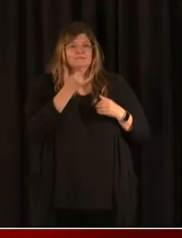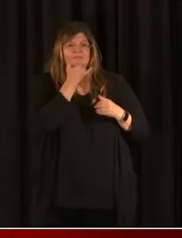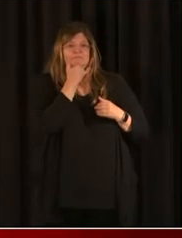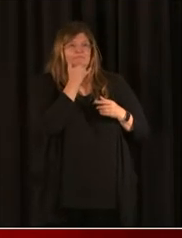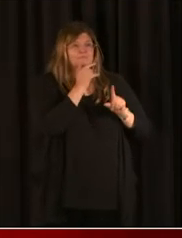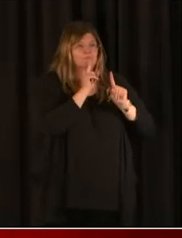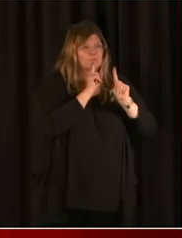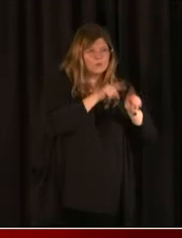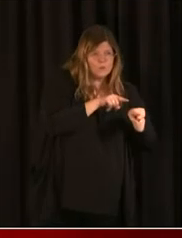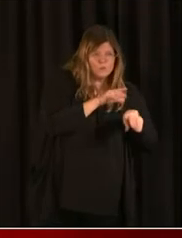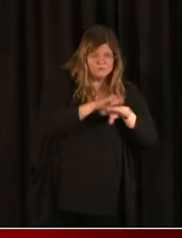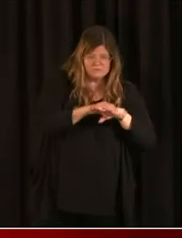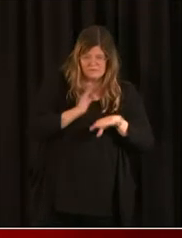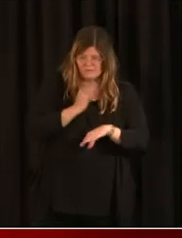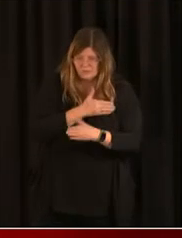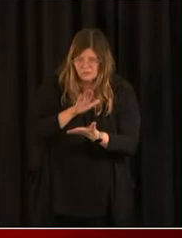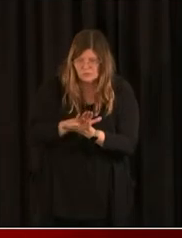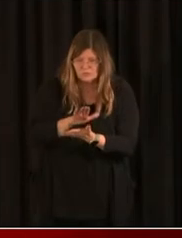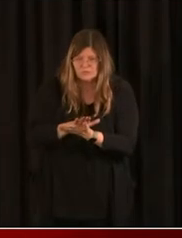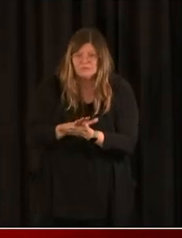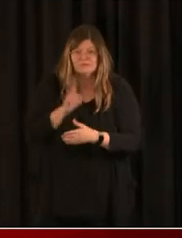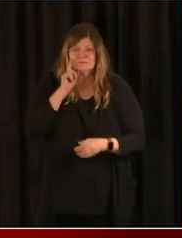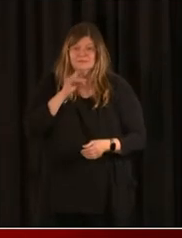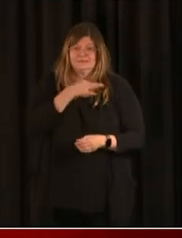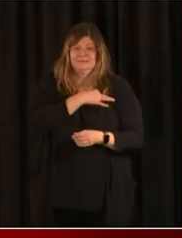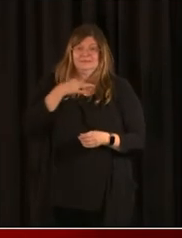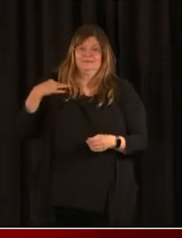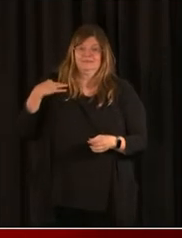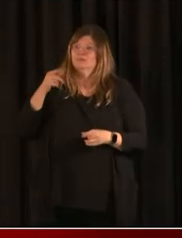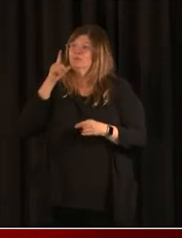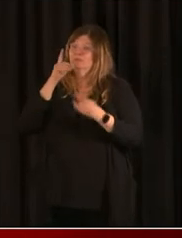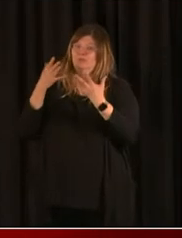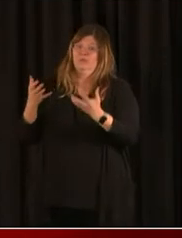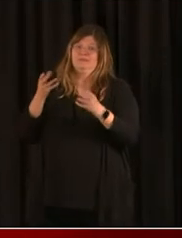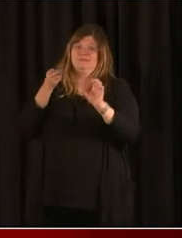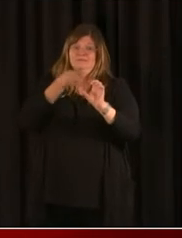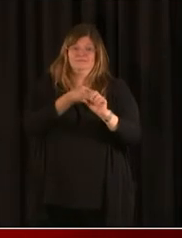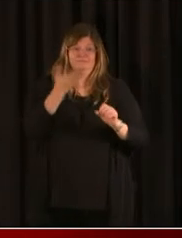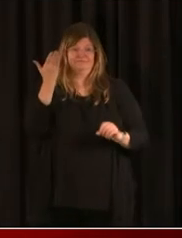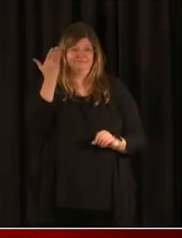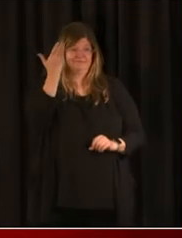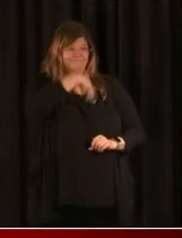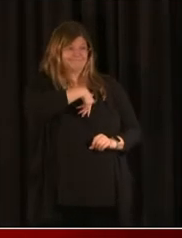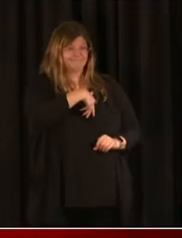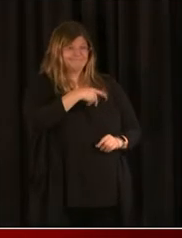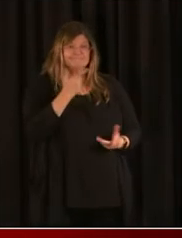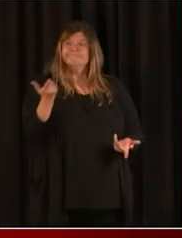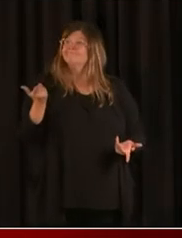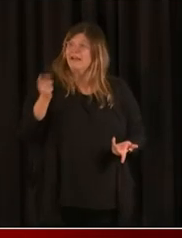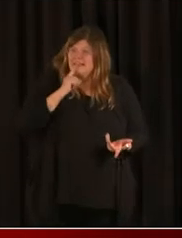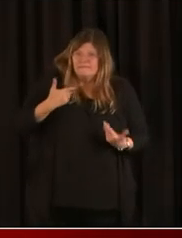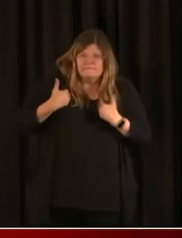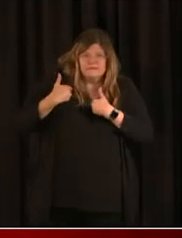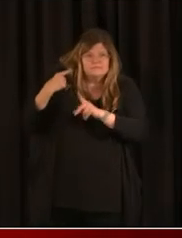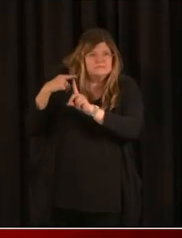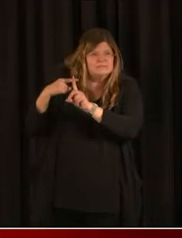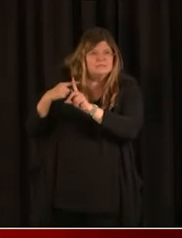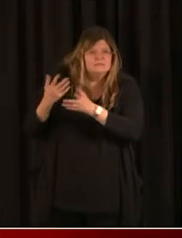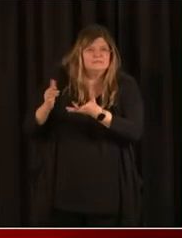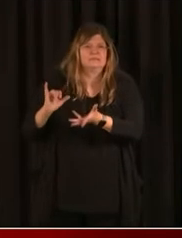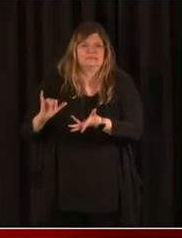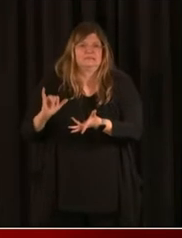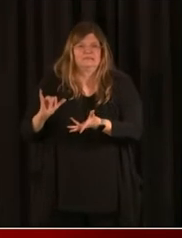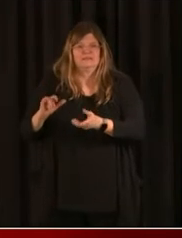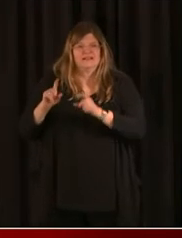in our schools. For staff members that want to participate in asymptomatic testing, they are able to